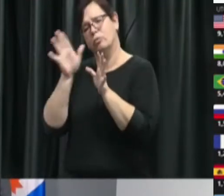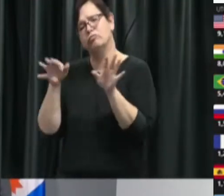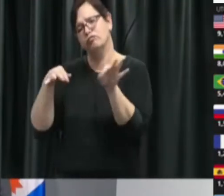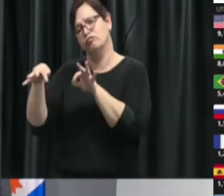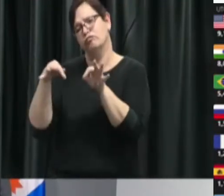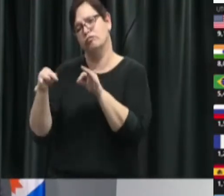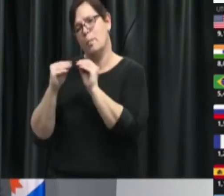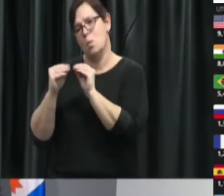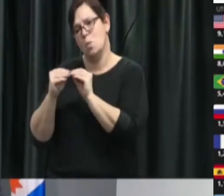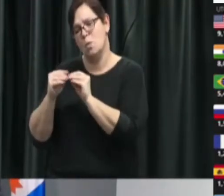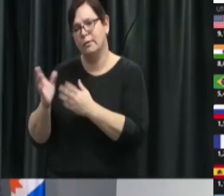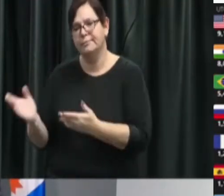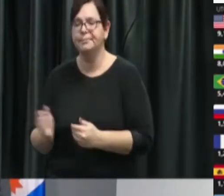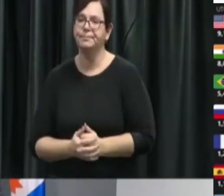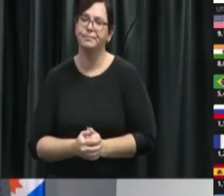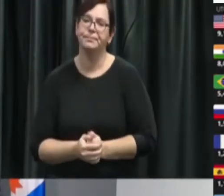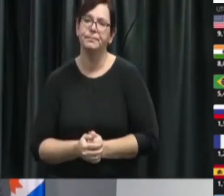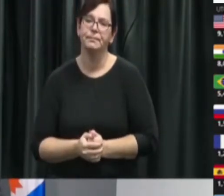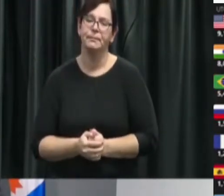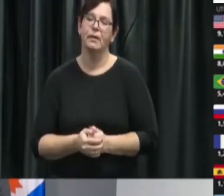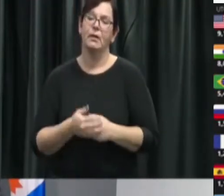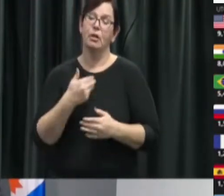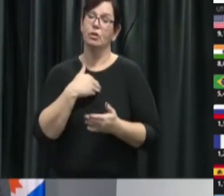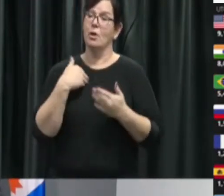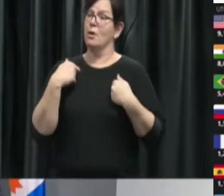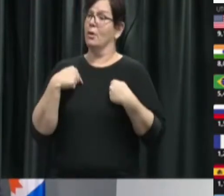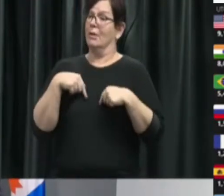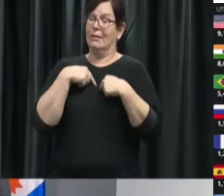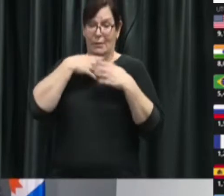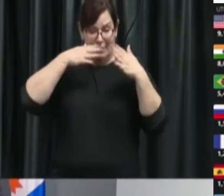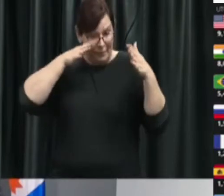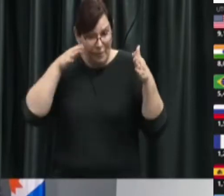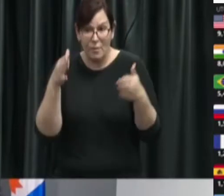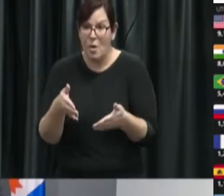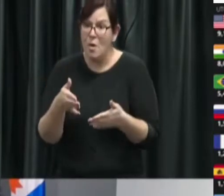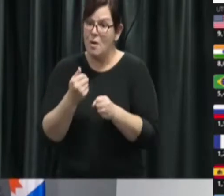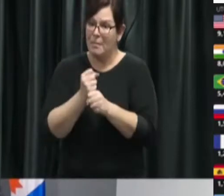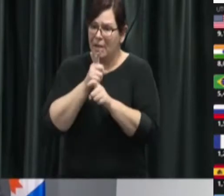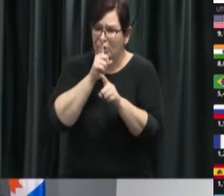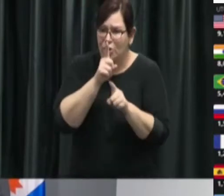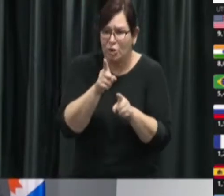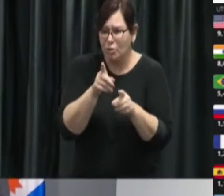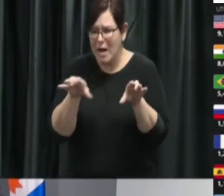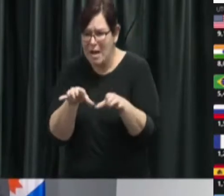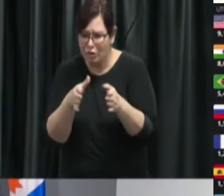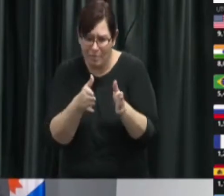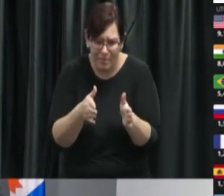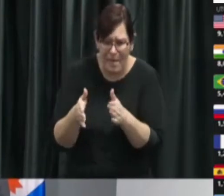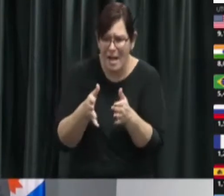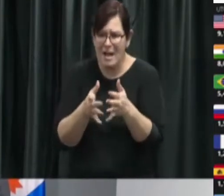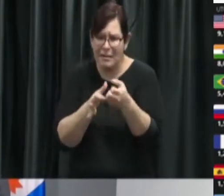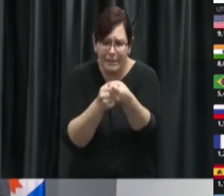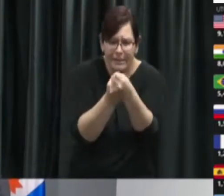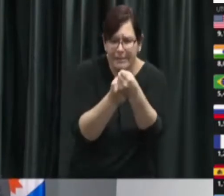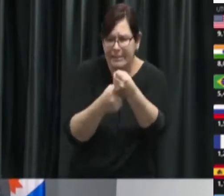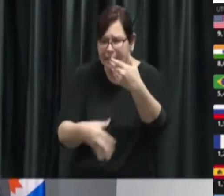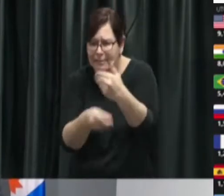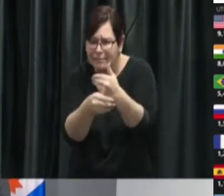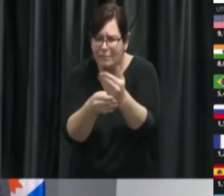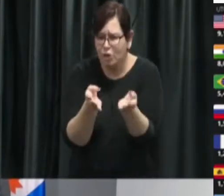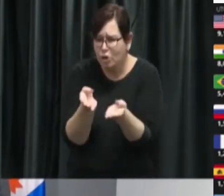I continue to work on the development of scenarios we can implement dependent upon existing circumstances at the conclusion of the current